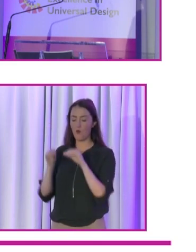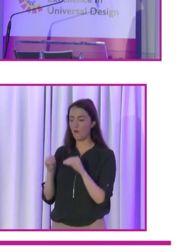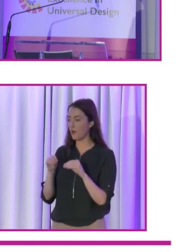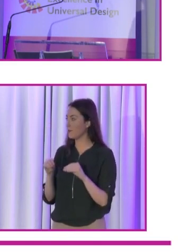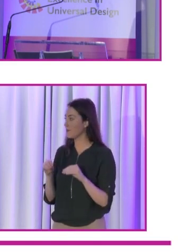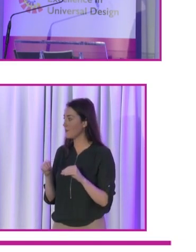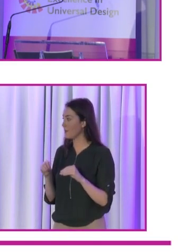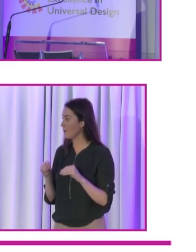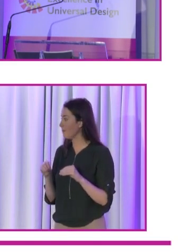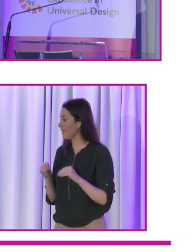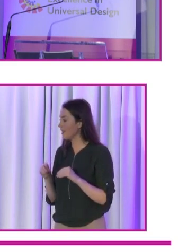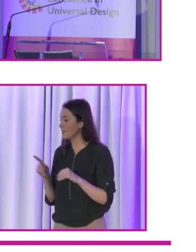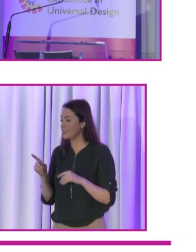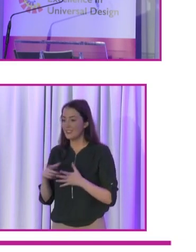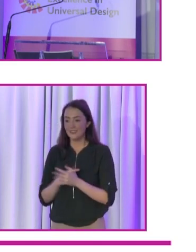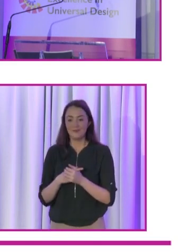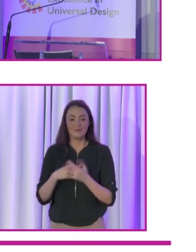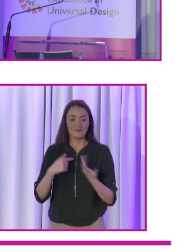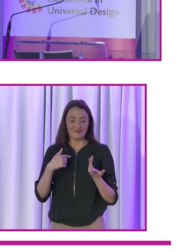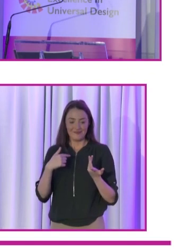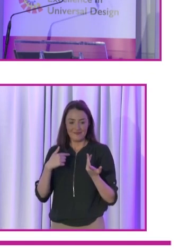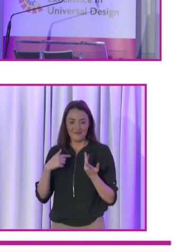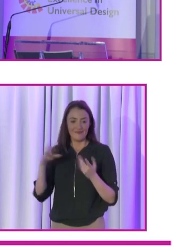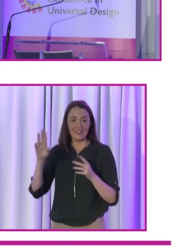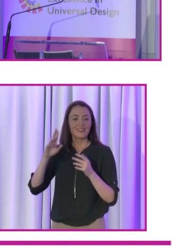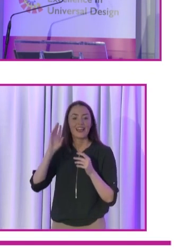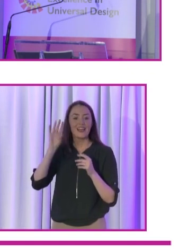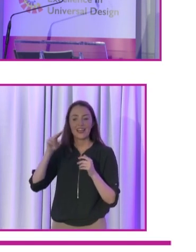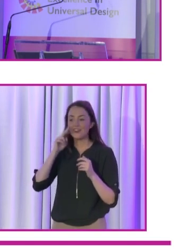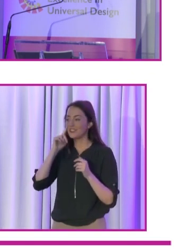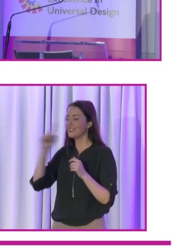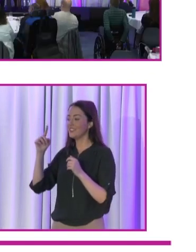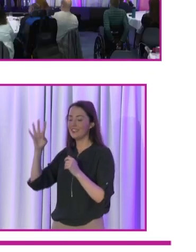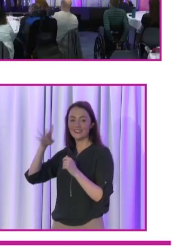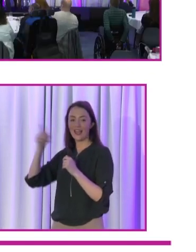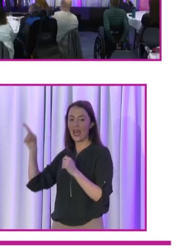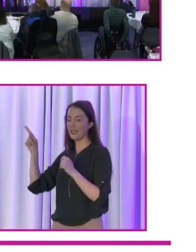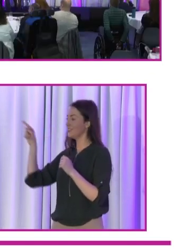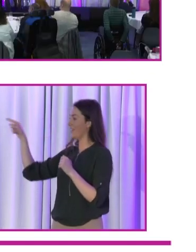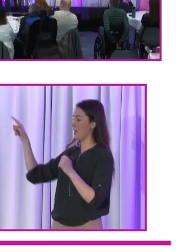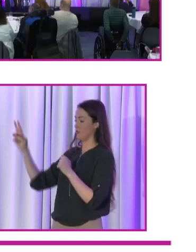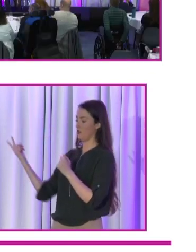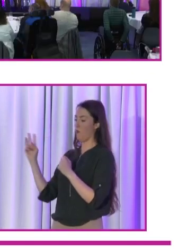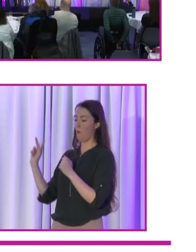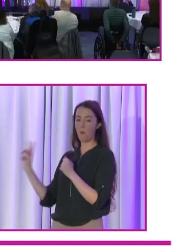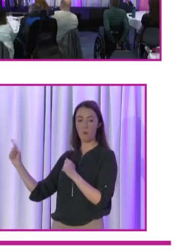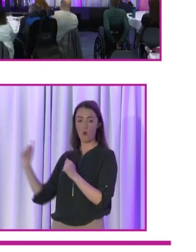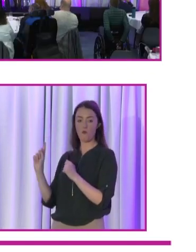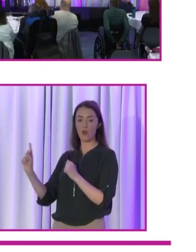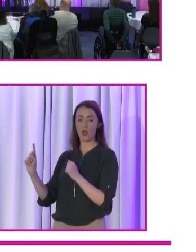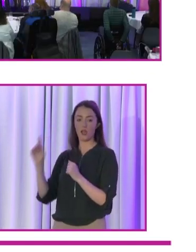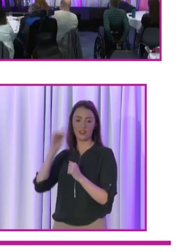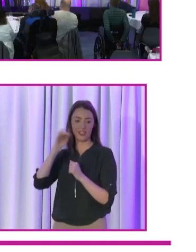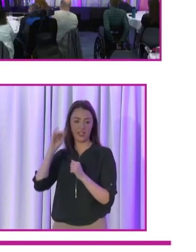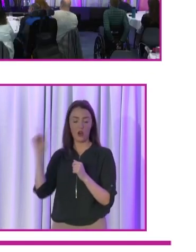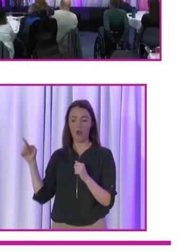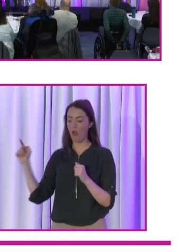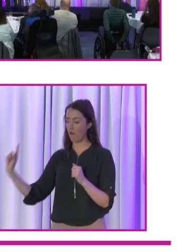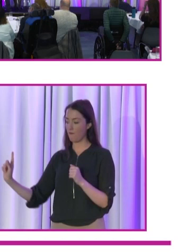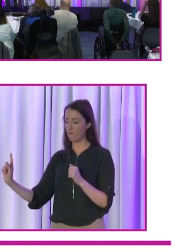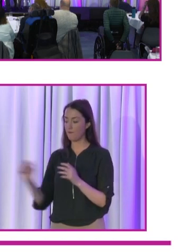is disturbing or not. I will just go very quickly through the slides, because you've been already listening